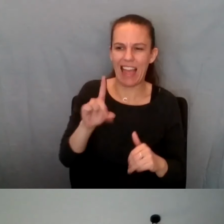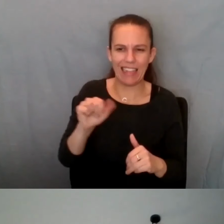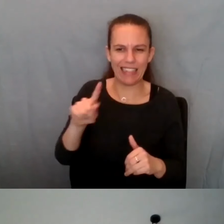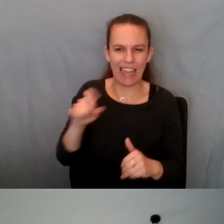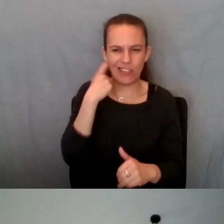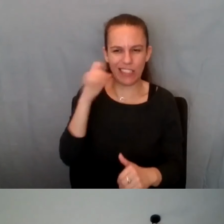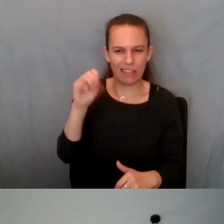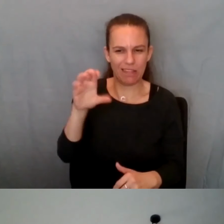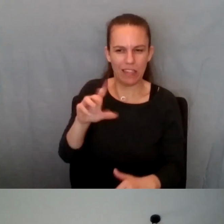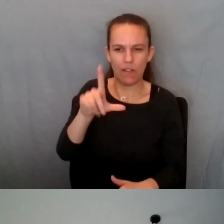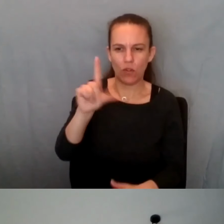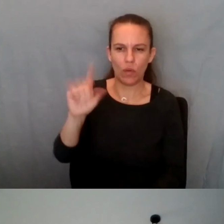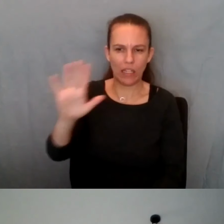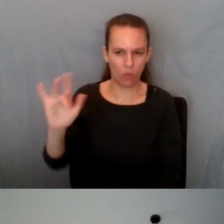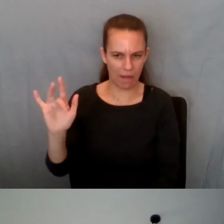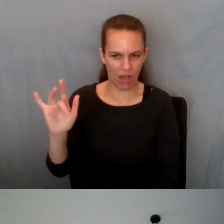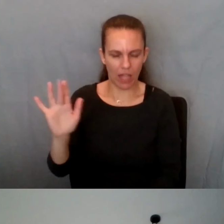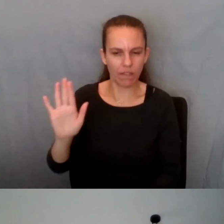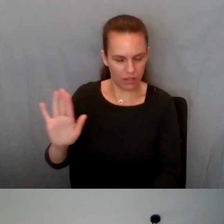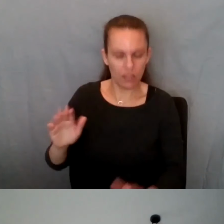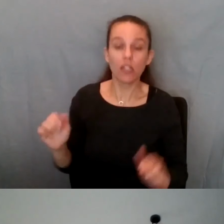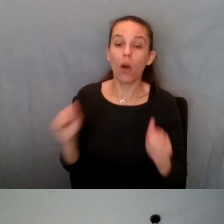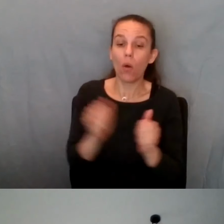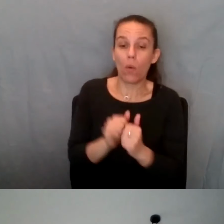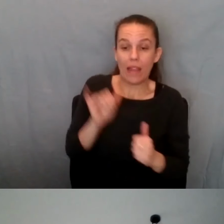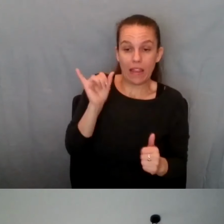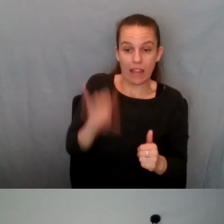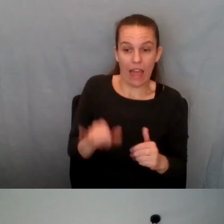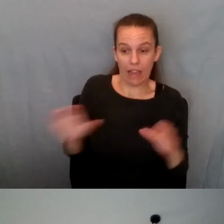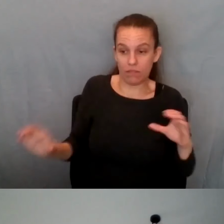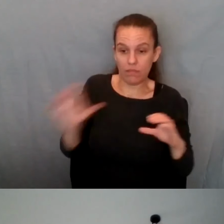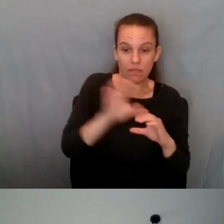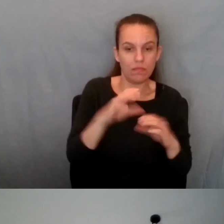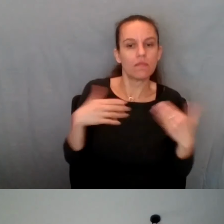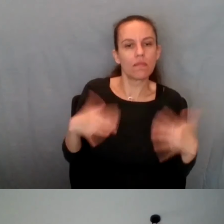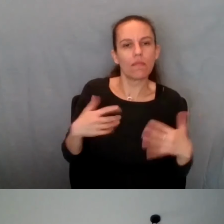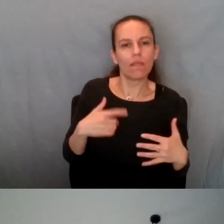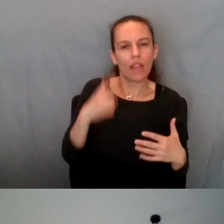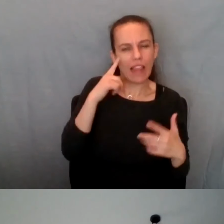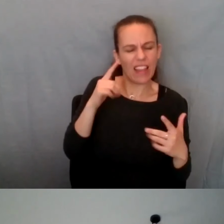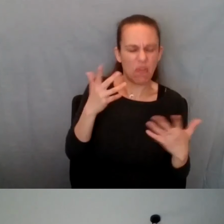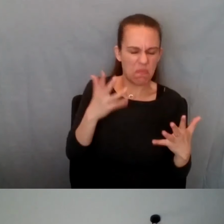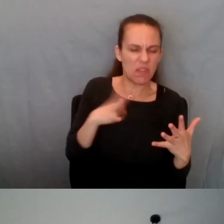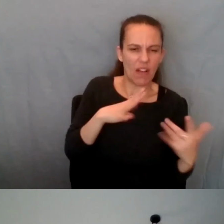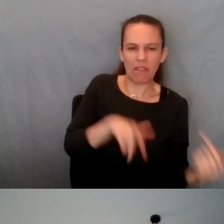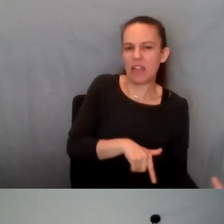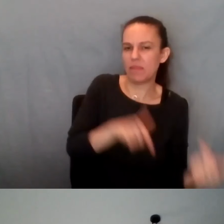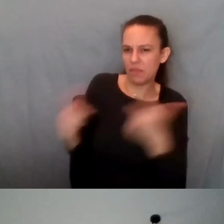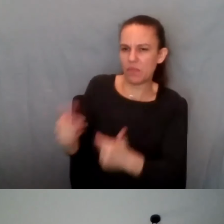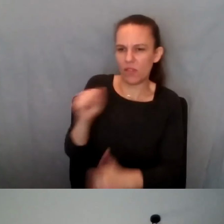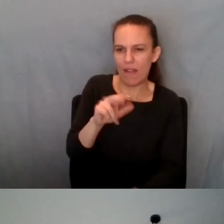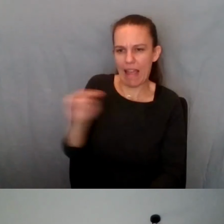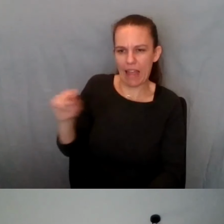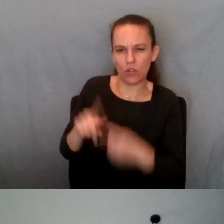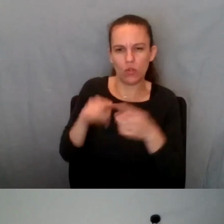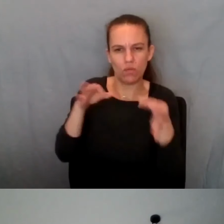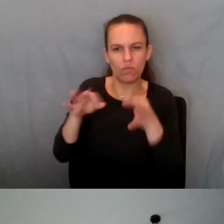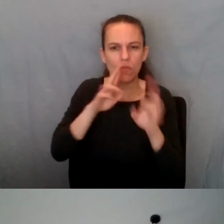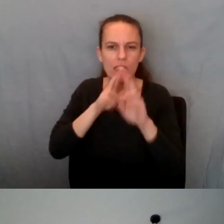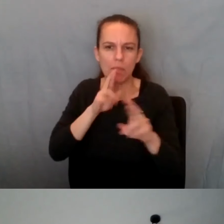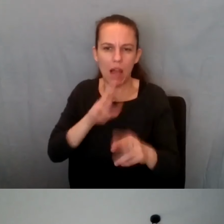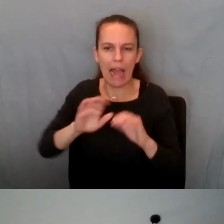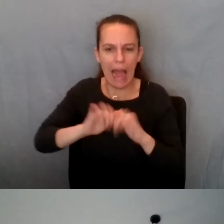2025. So with that, I think that let me hand over to Anne to respond to the questions around the